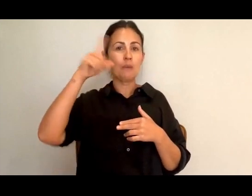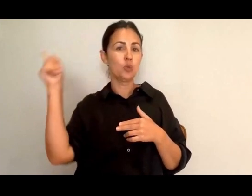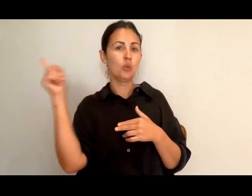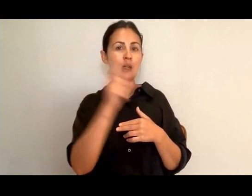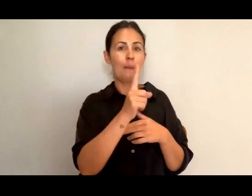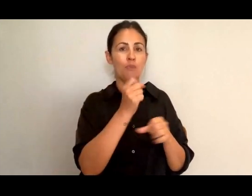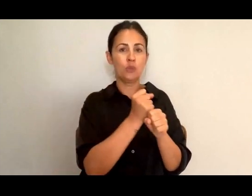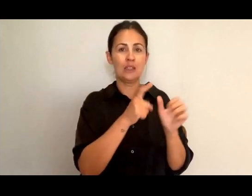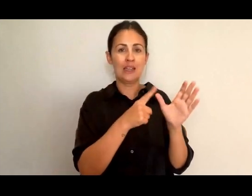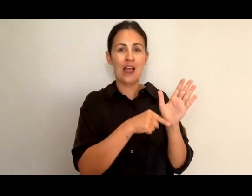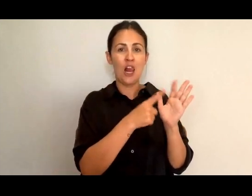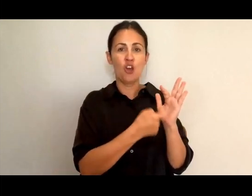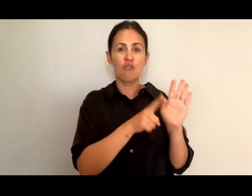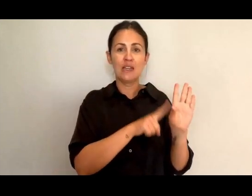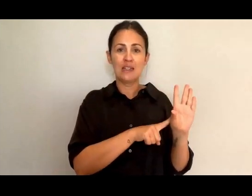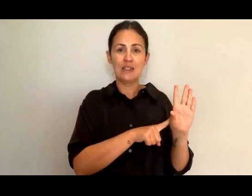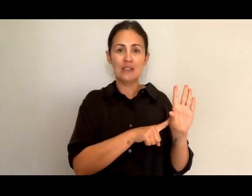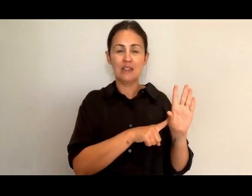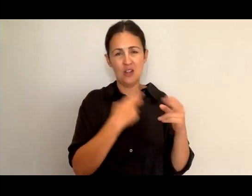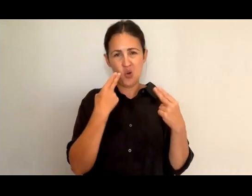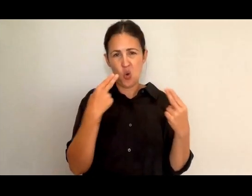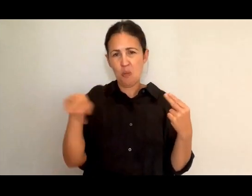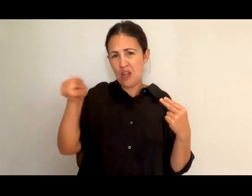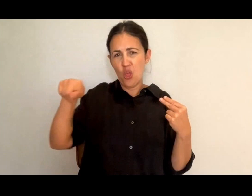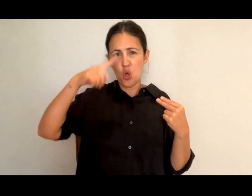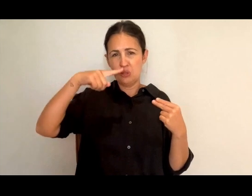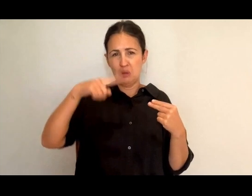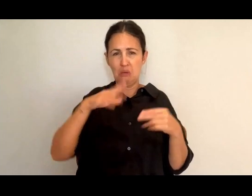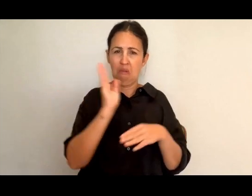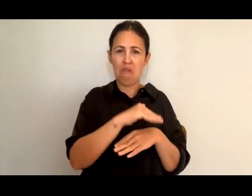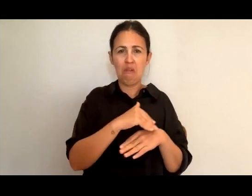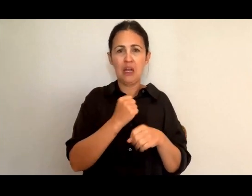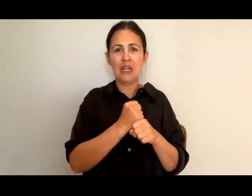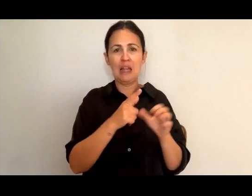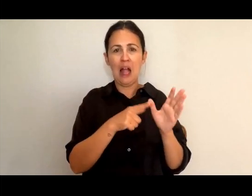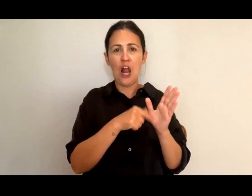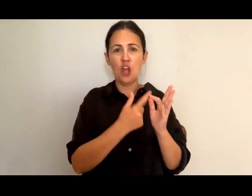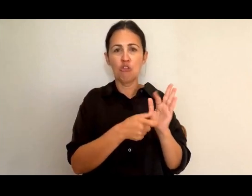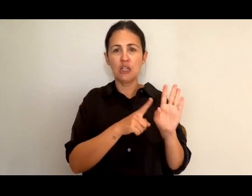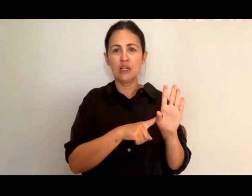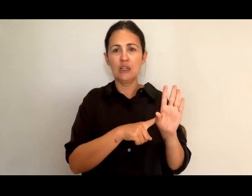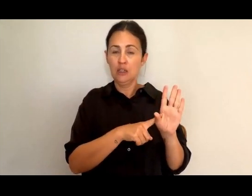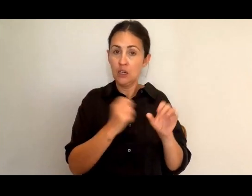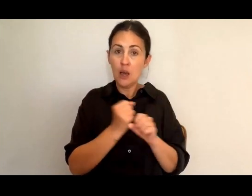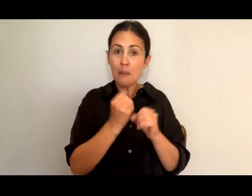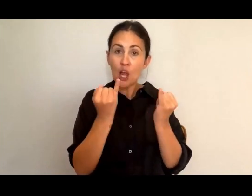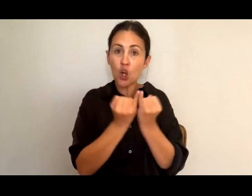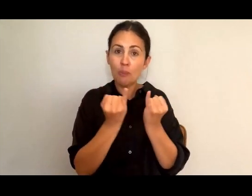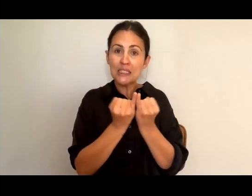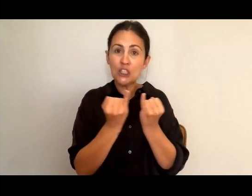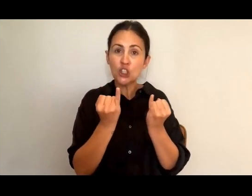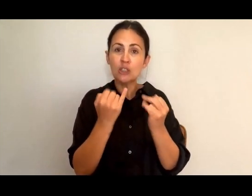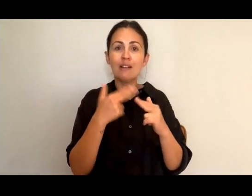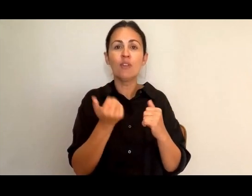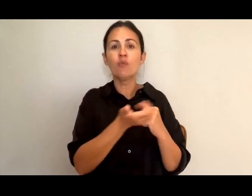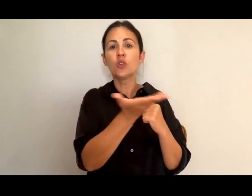people that they would expect to get into the regional gallery in Dubbo. So by holding a competition where lots of students and lots of artists